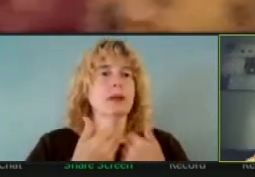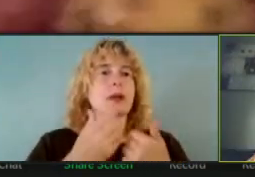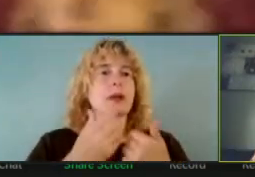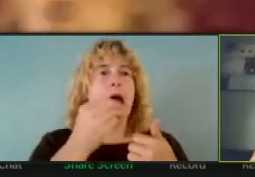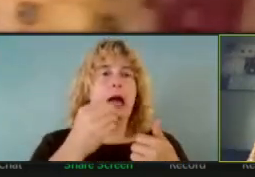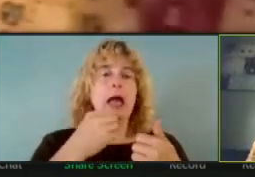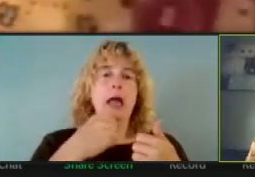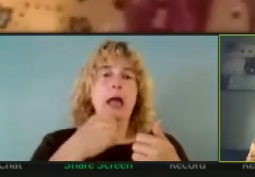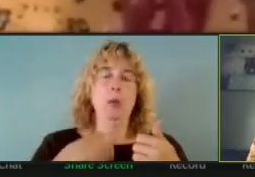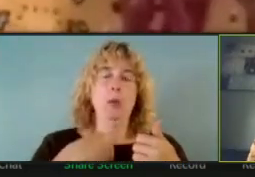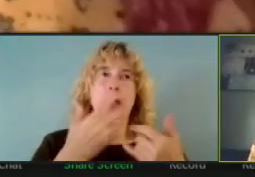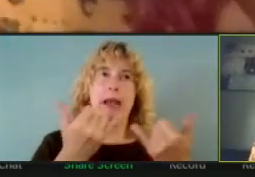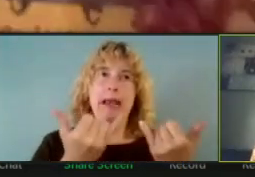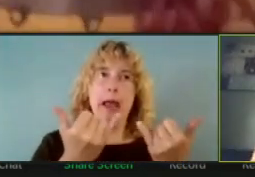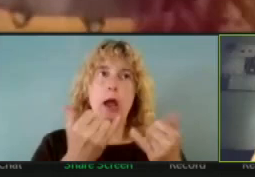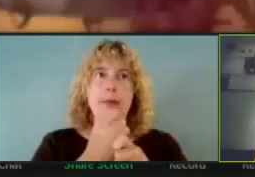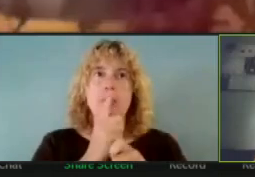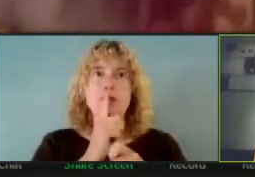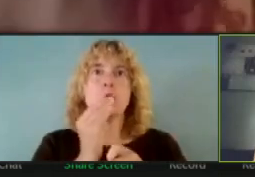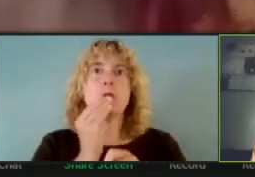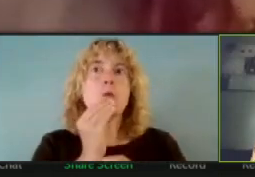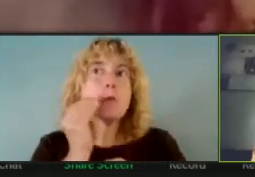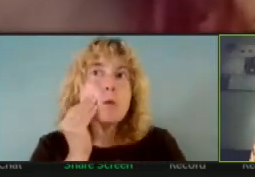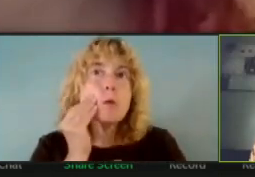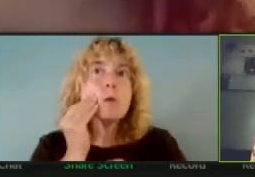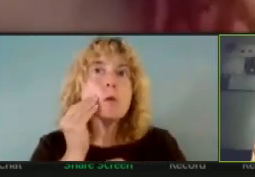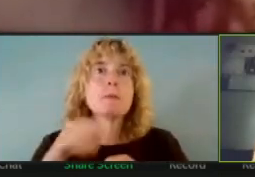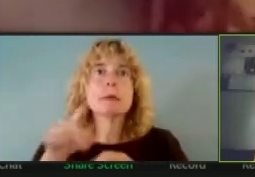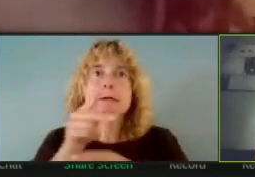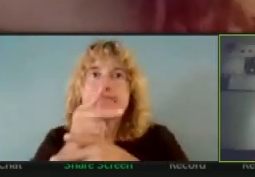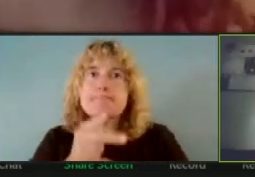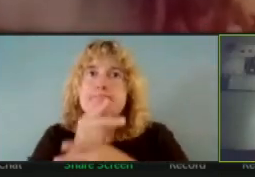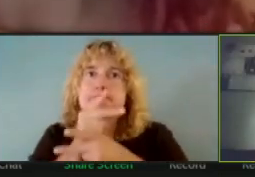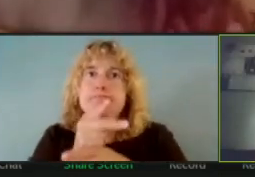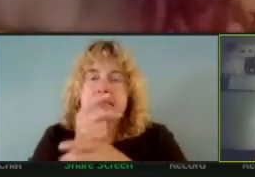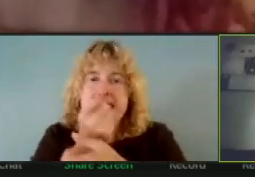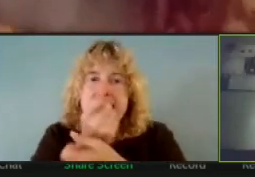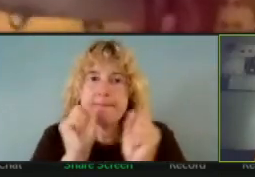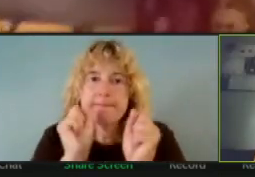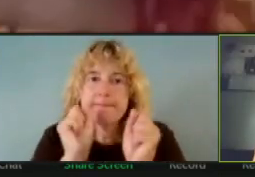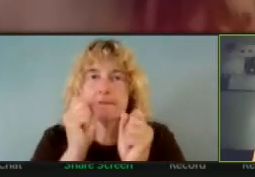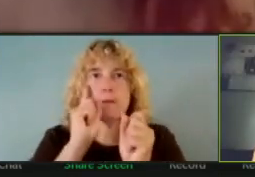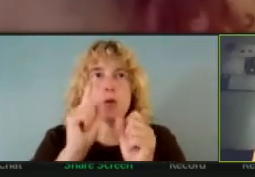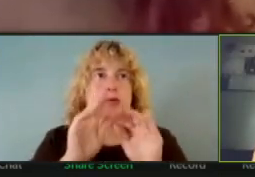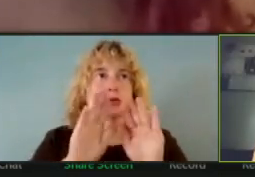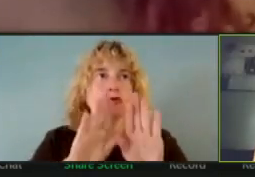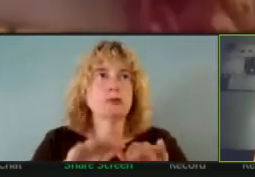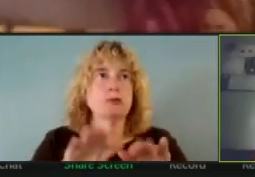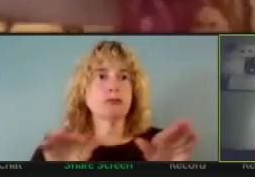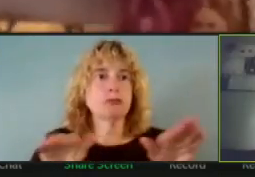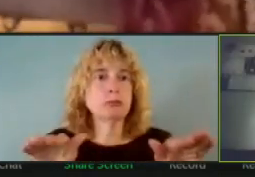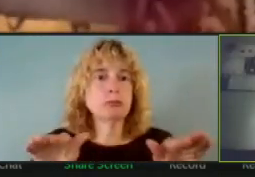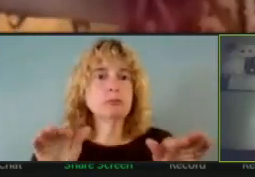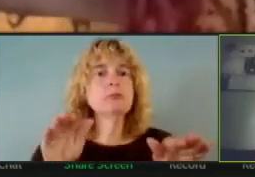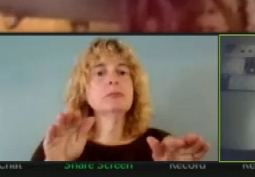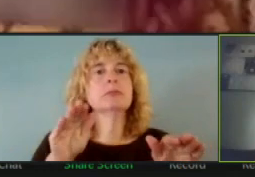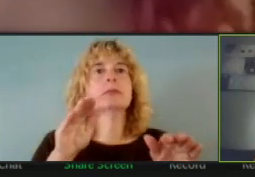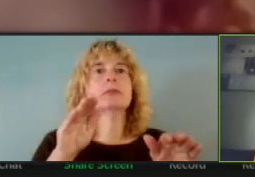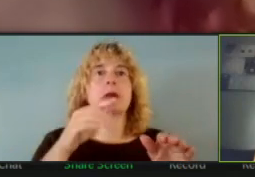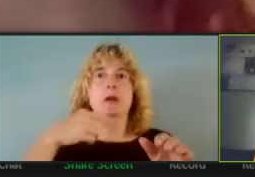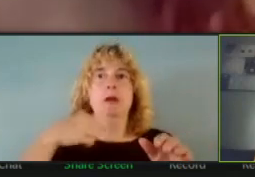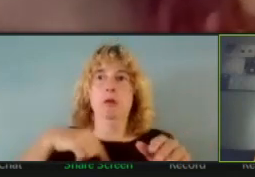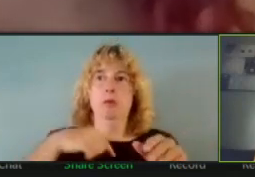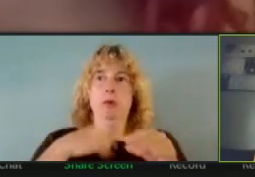only safe havens for our children, each of us individually make up a family, and those families make up a